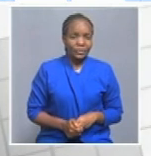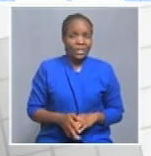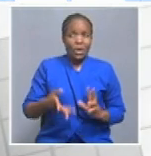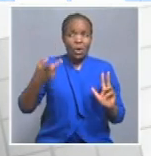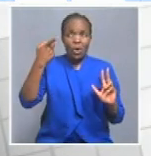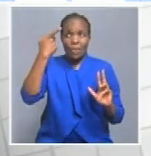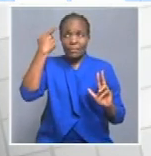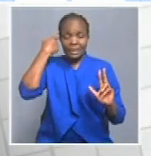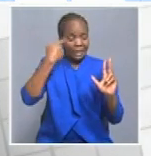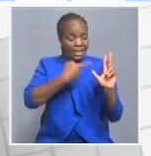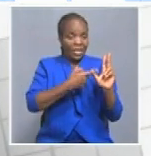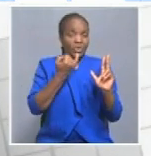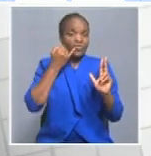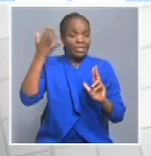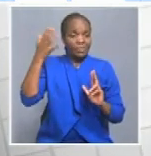minister indicates that